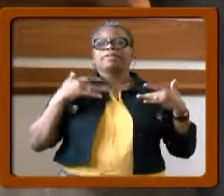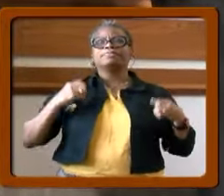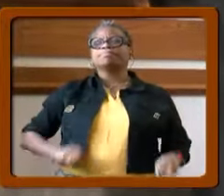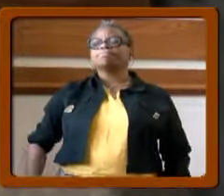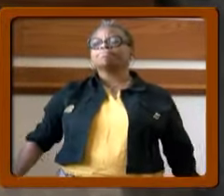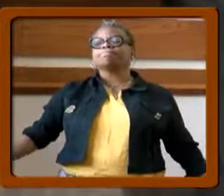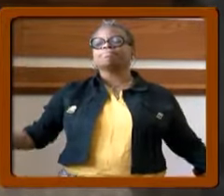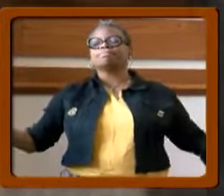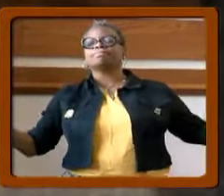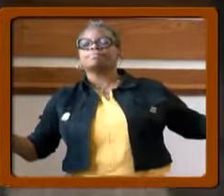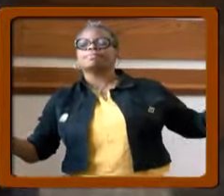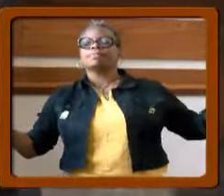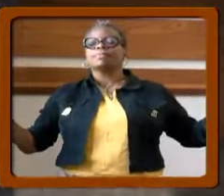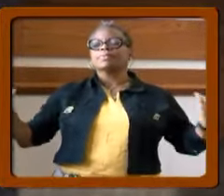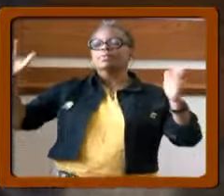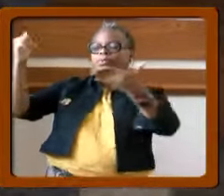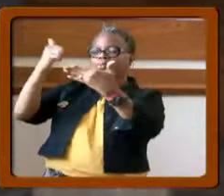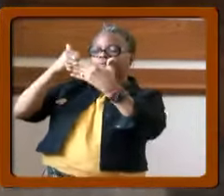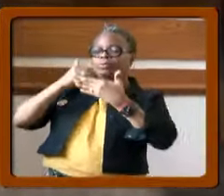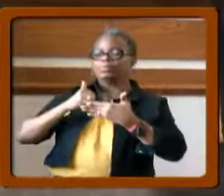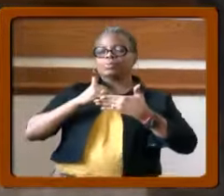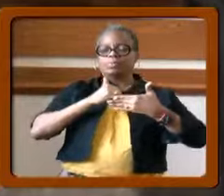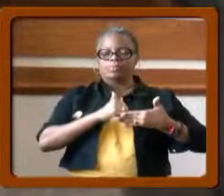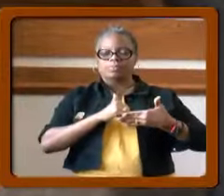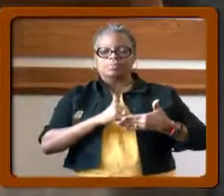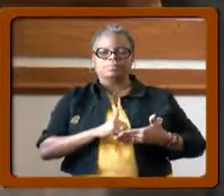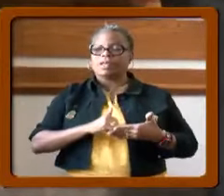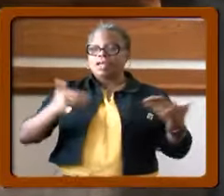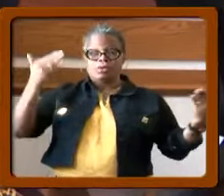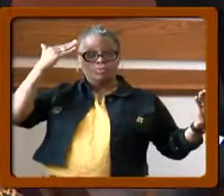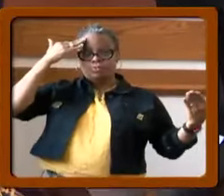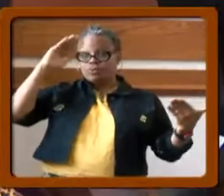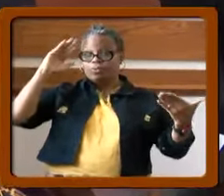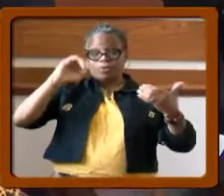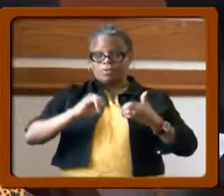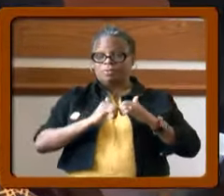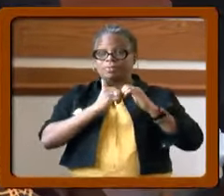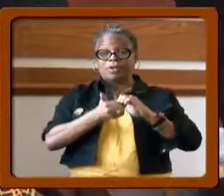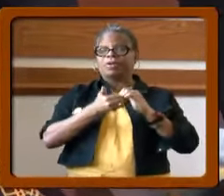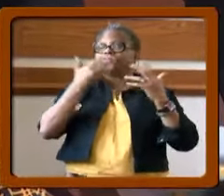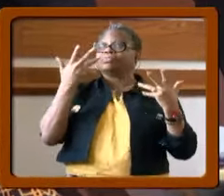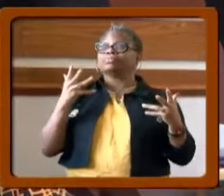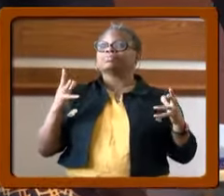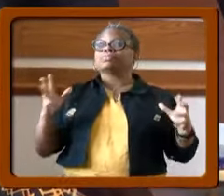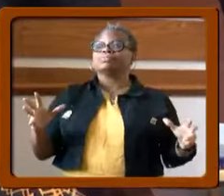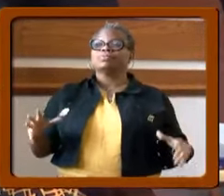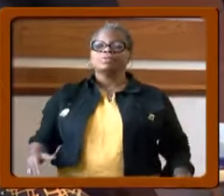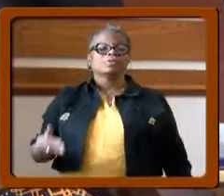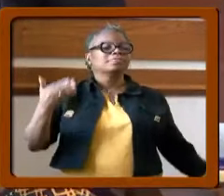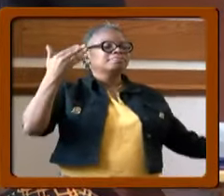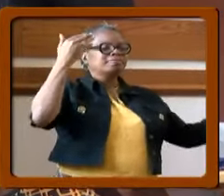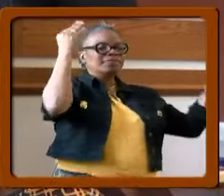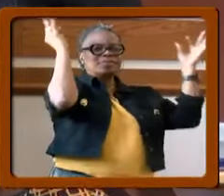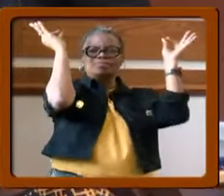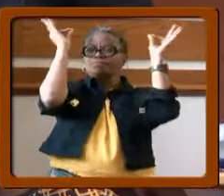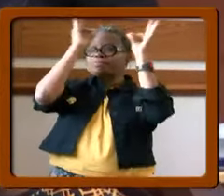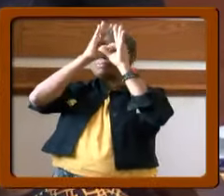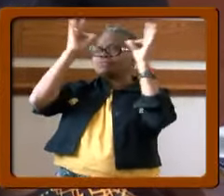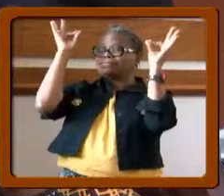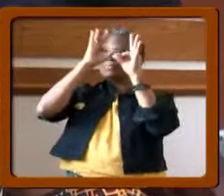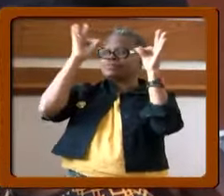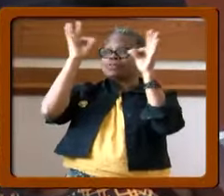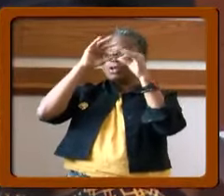know how, no. Don't know how, but you did it. Said I don't know how,